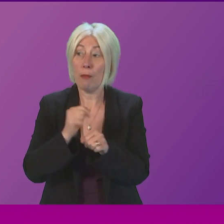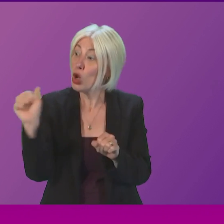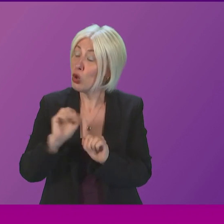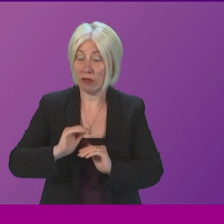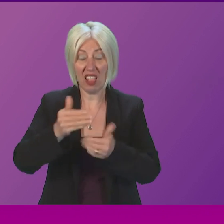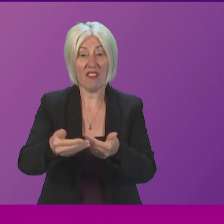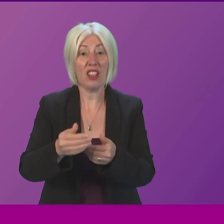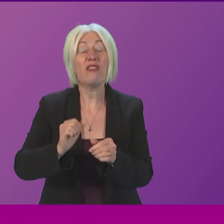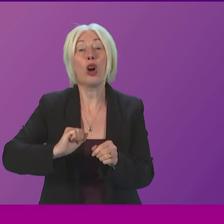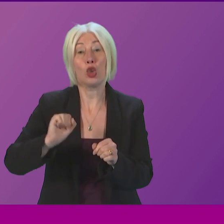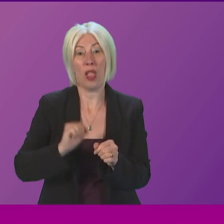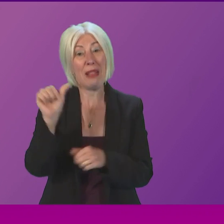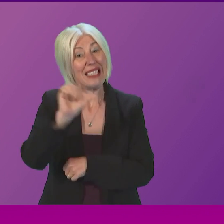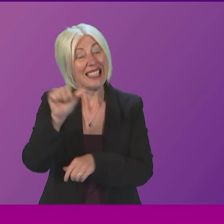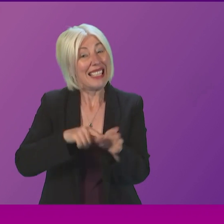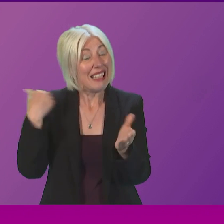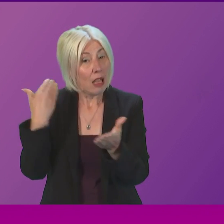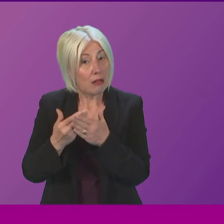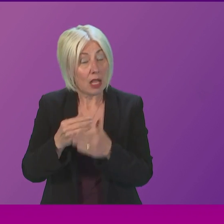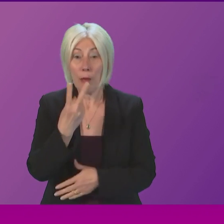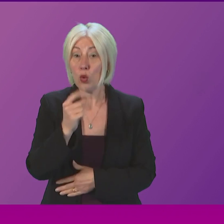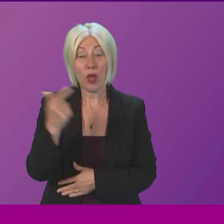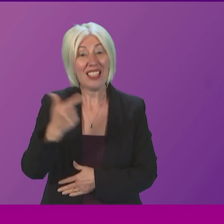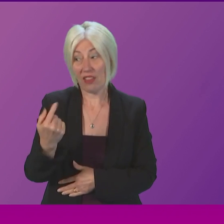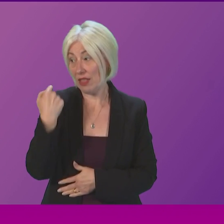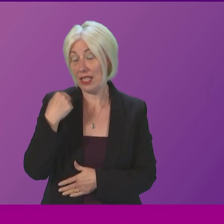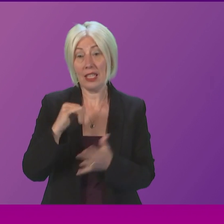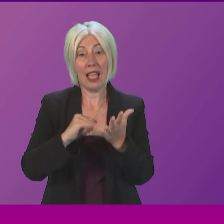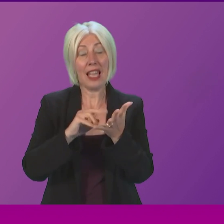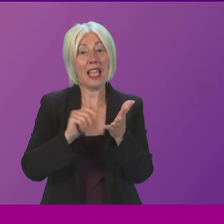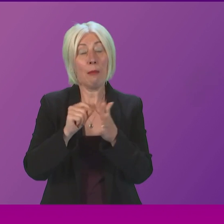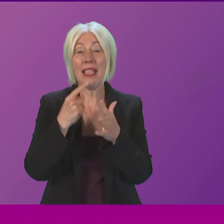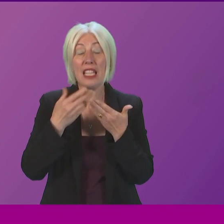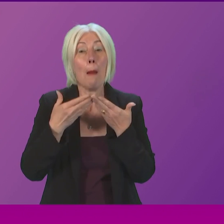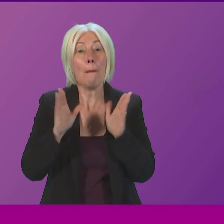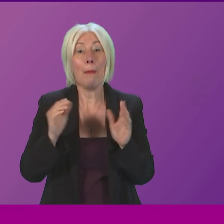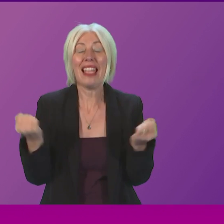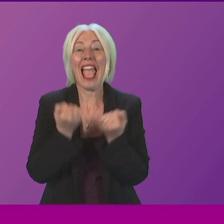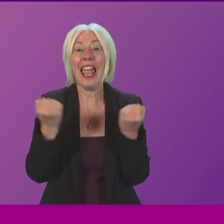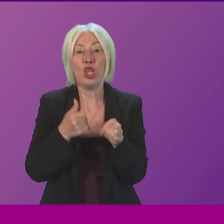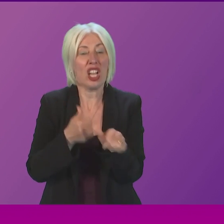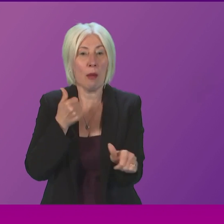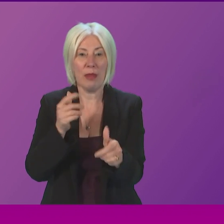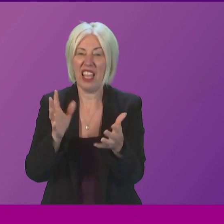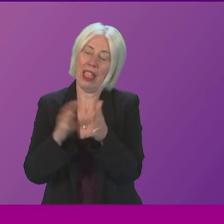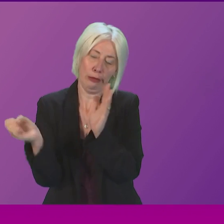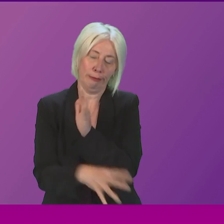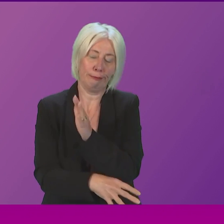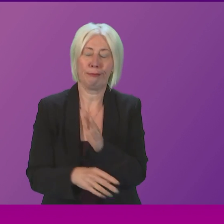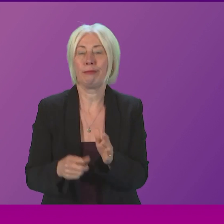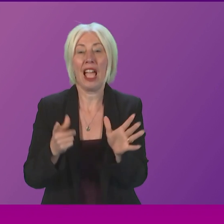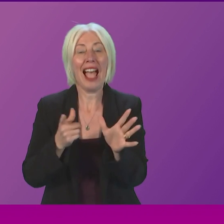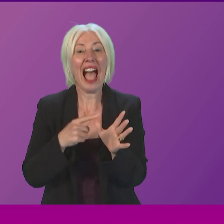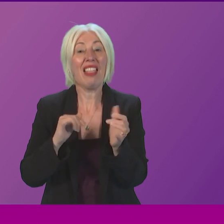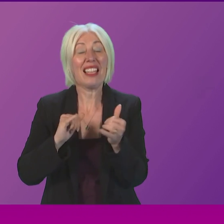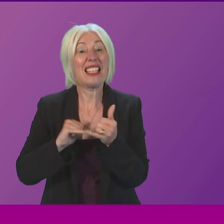Scotland, and they failed. In 2017, the SNP promised a public energy company. They scrapped it. Alex Salmond